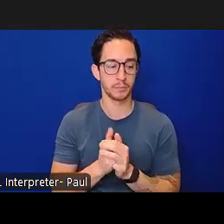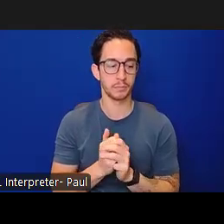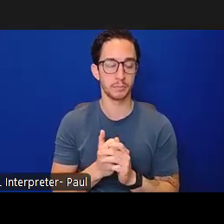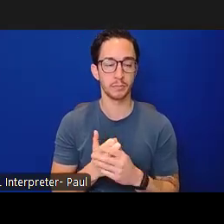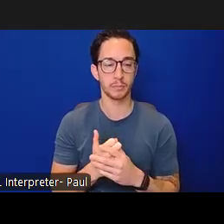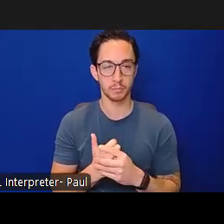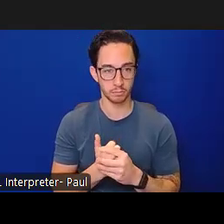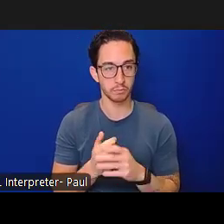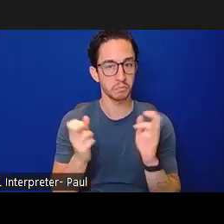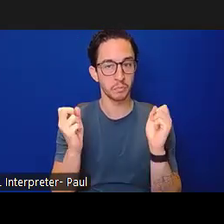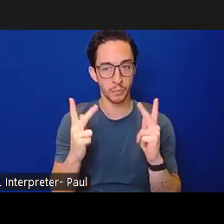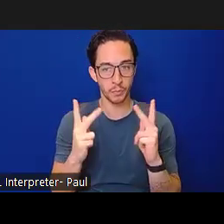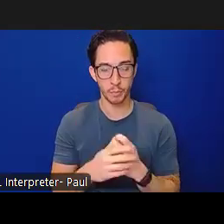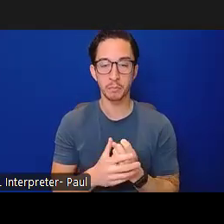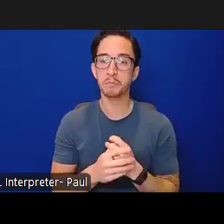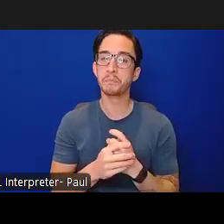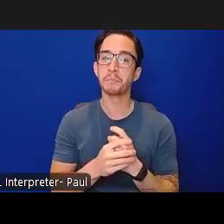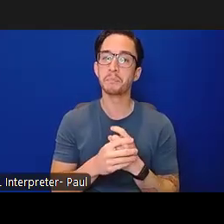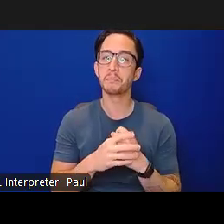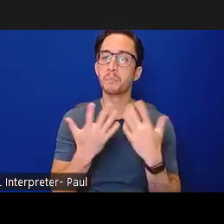Okay. What else?